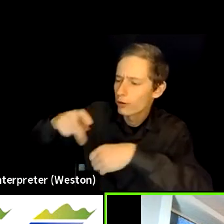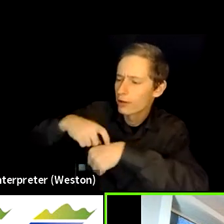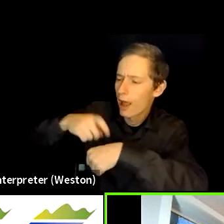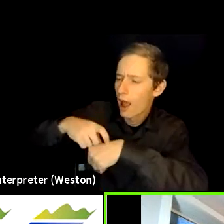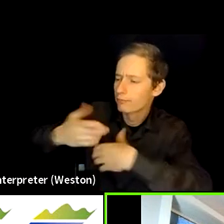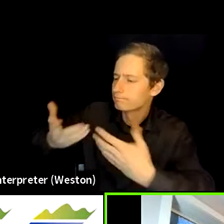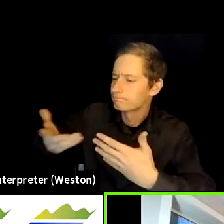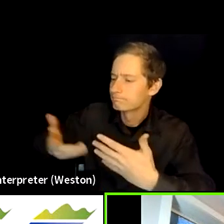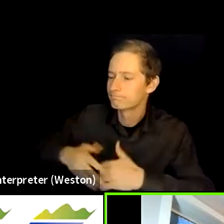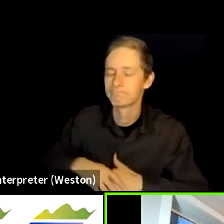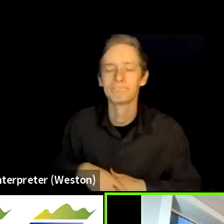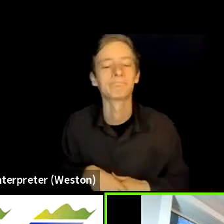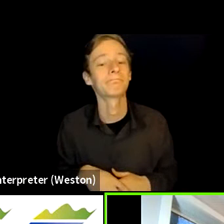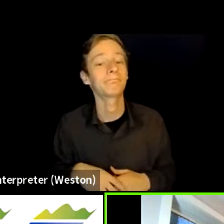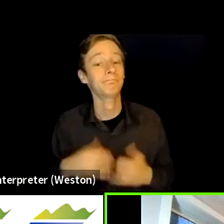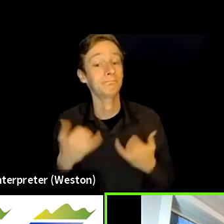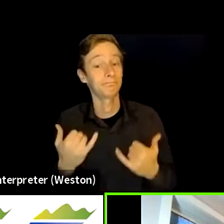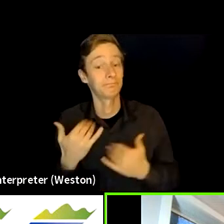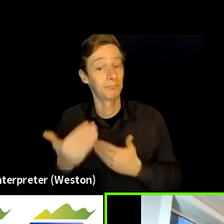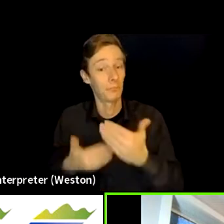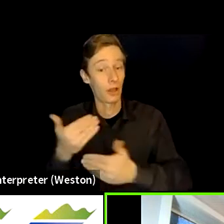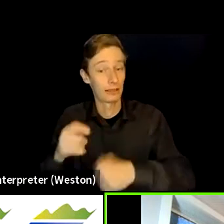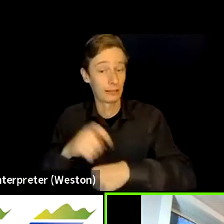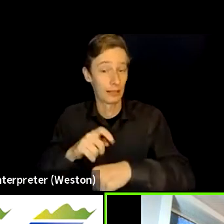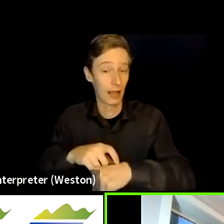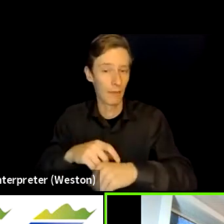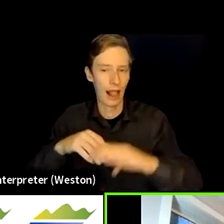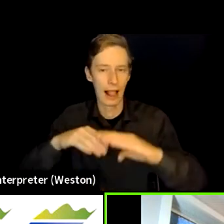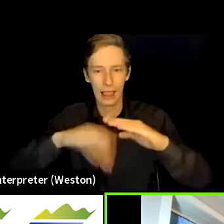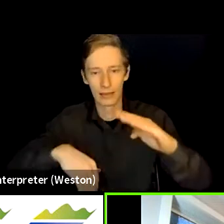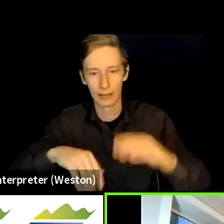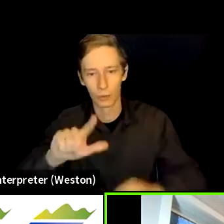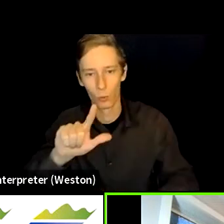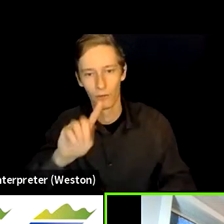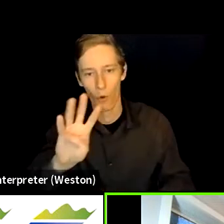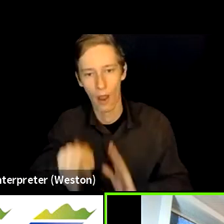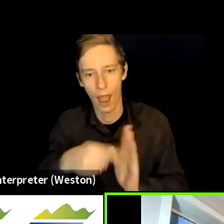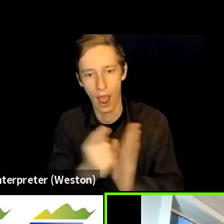So we are getting our tests back for the most part within 24 hours.